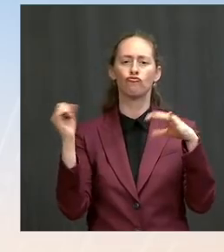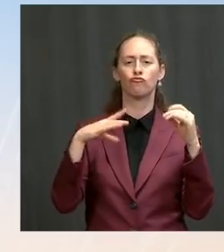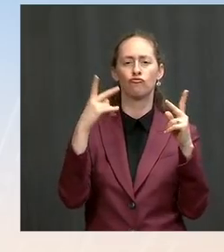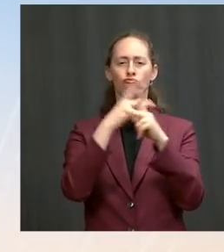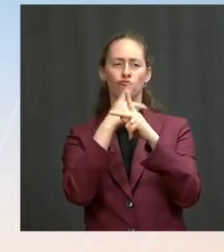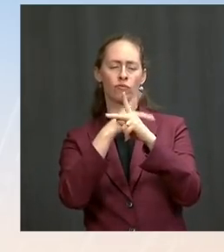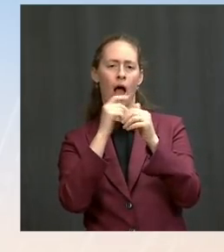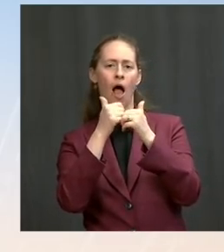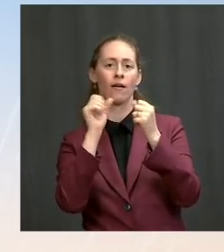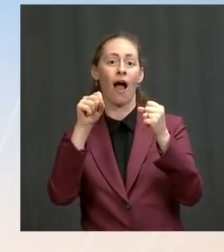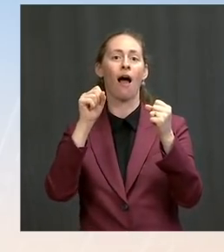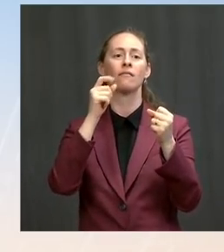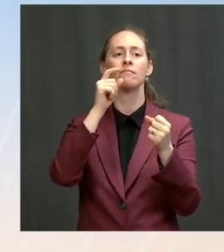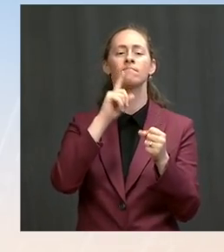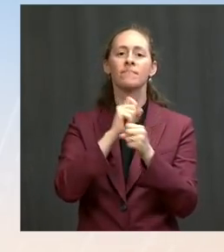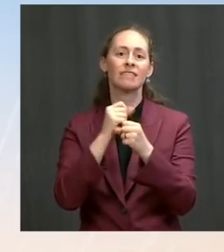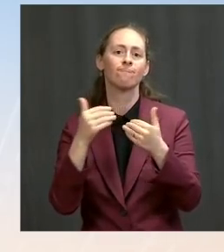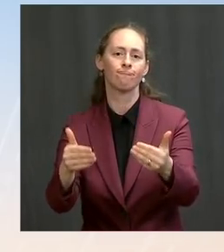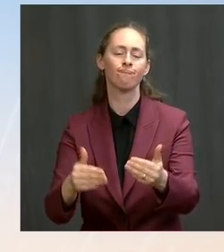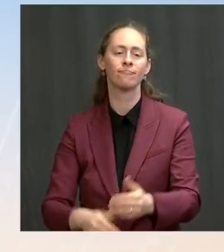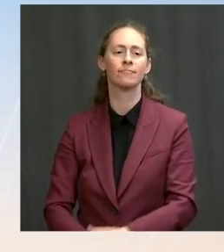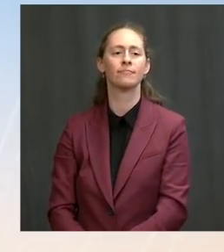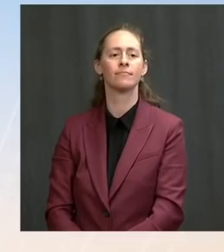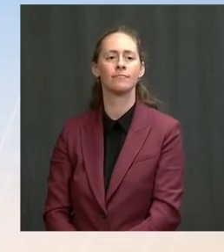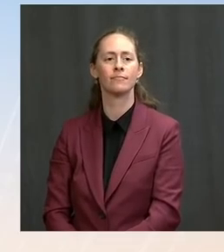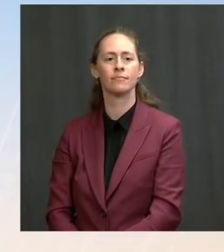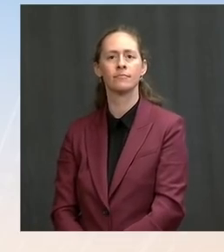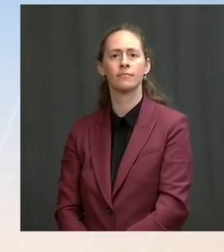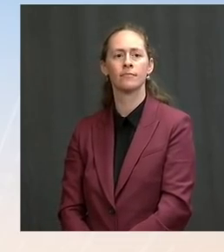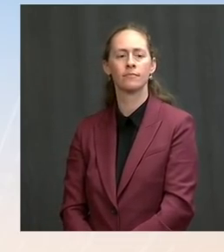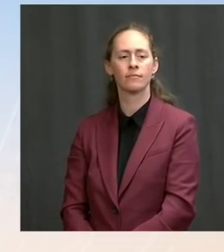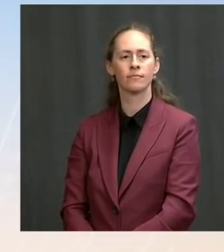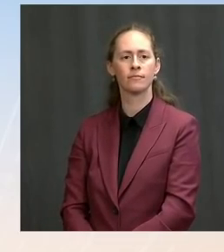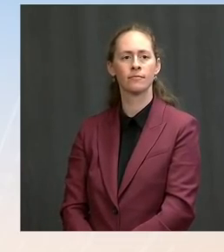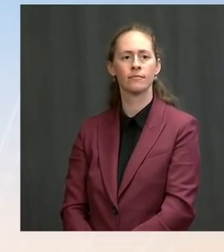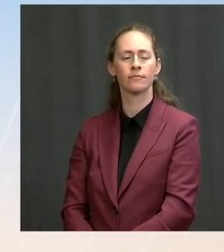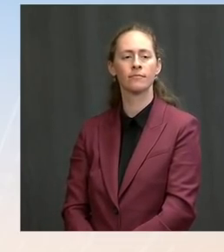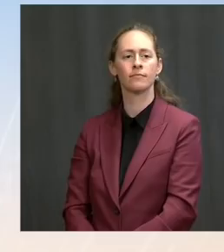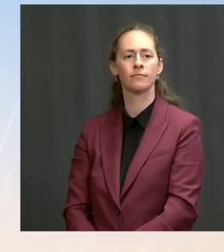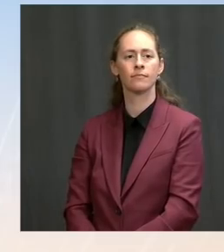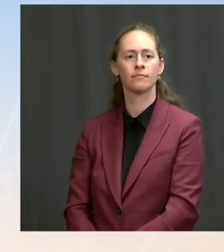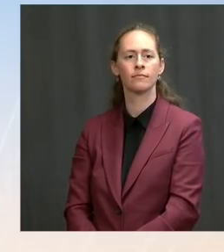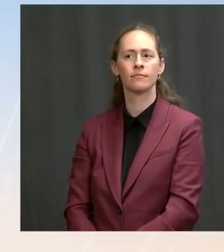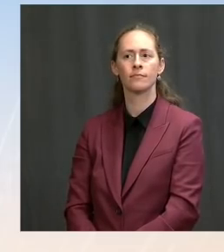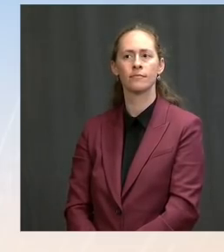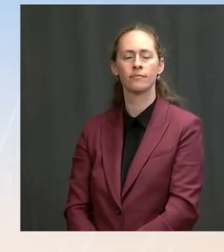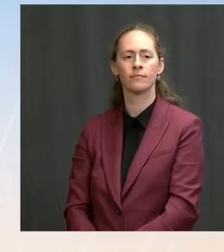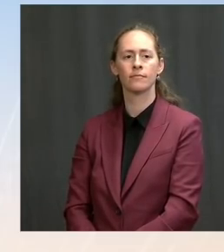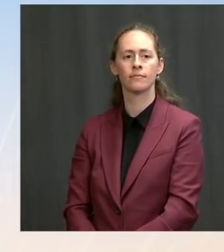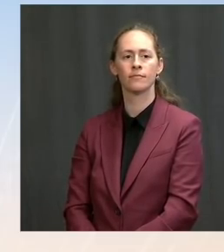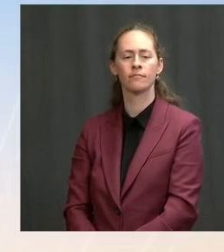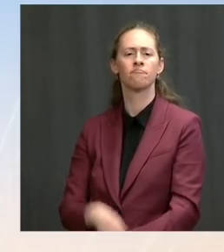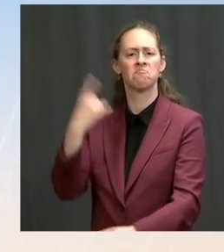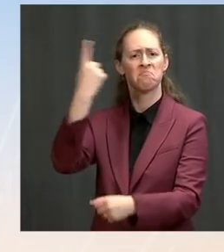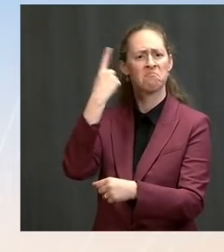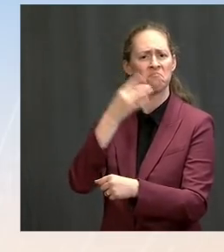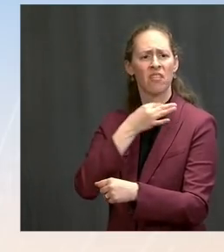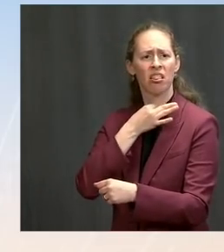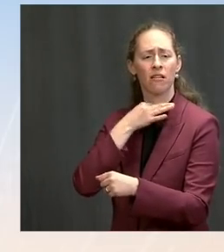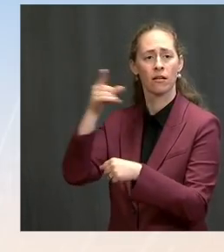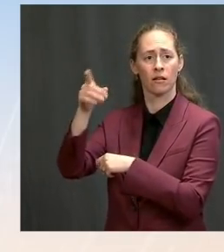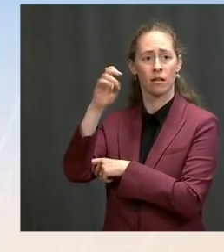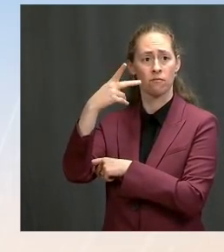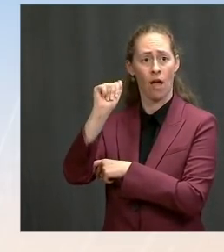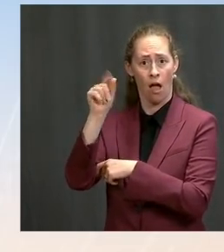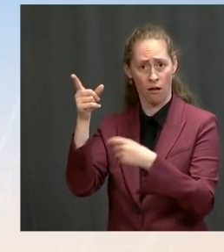Thank you. You mentioned that the EPA in D.C. is in touch, actively involved with, or actively engaged with officials in Florida. Do